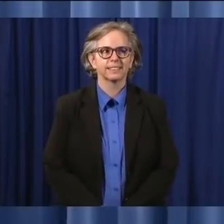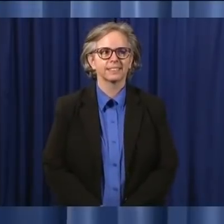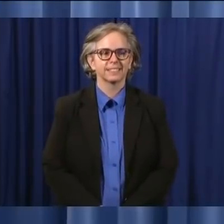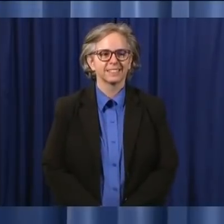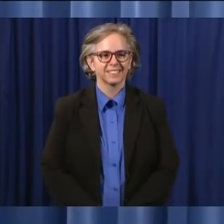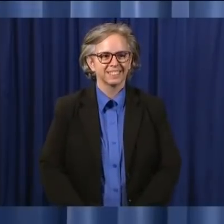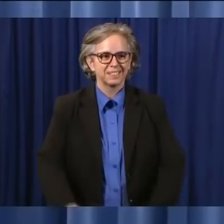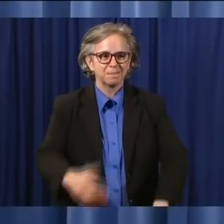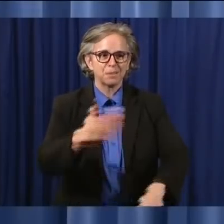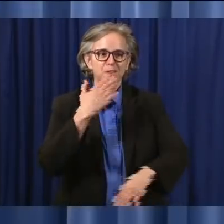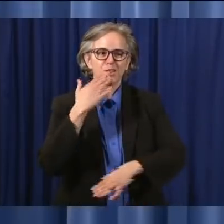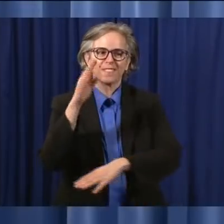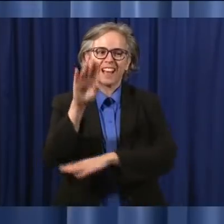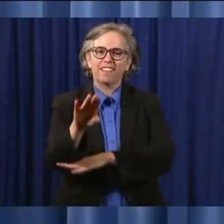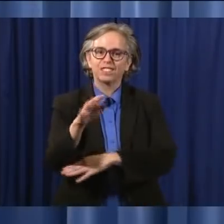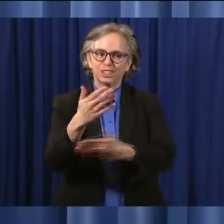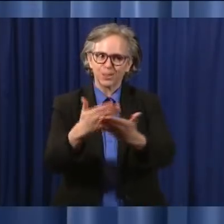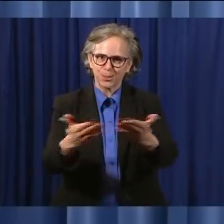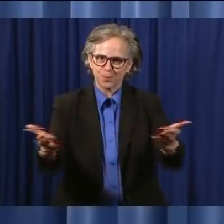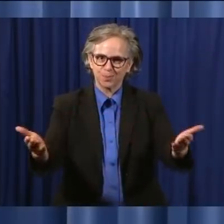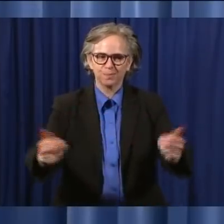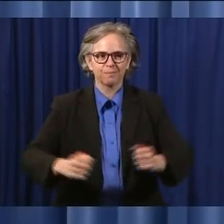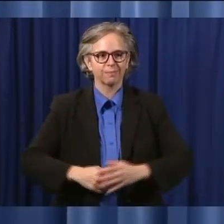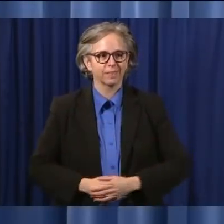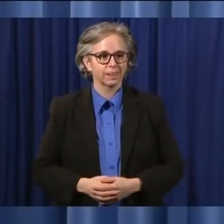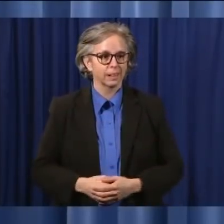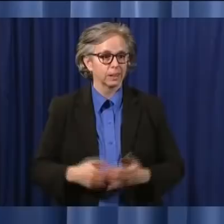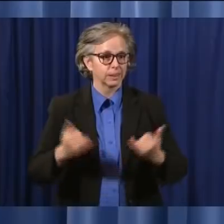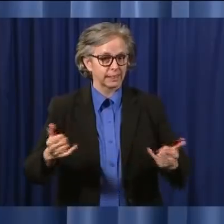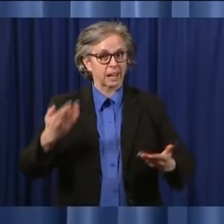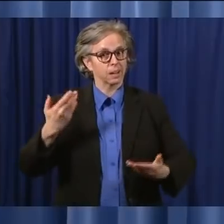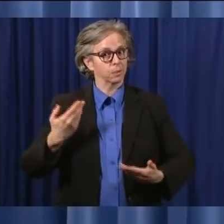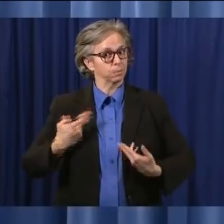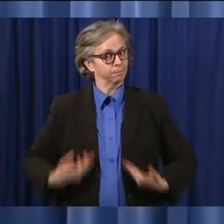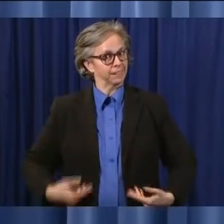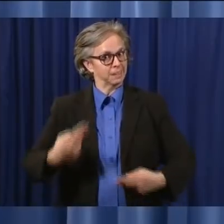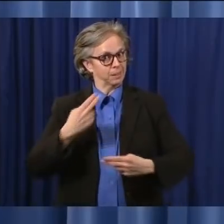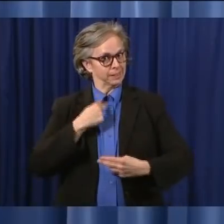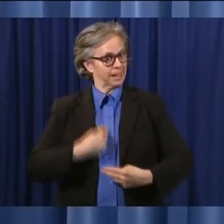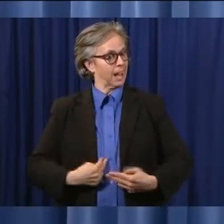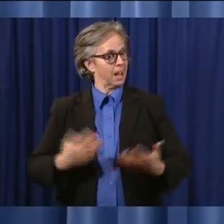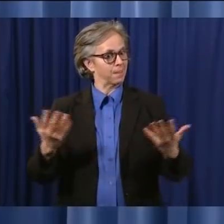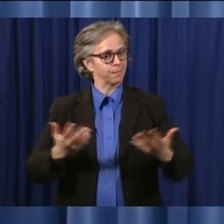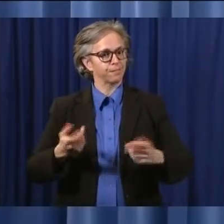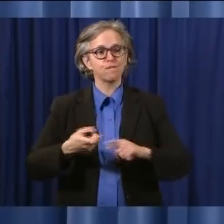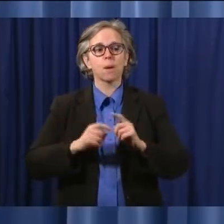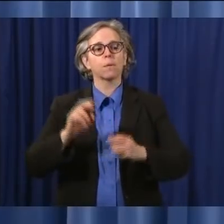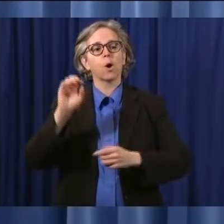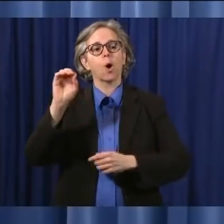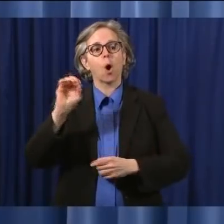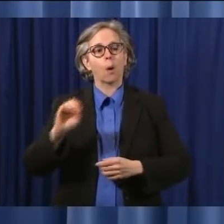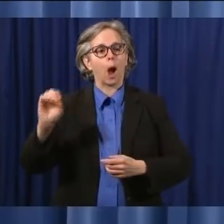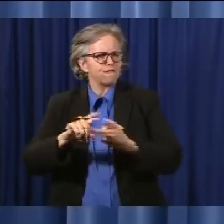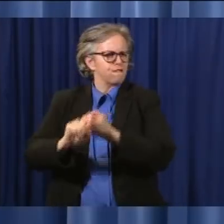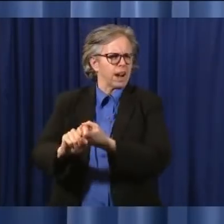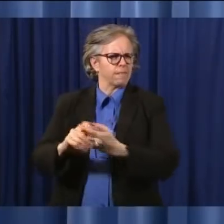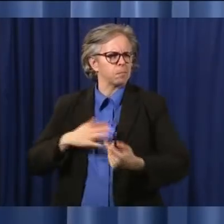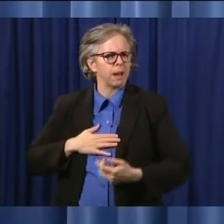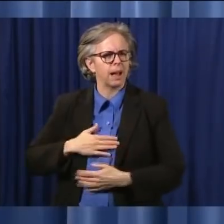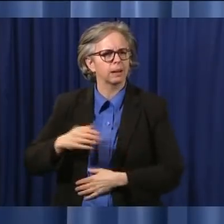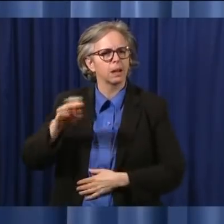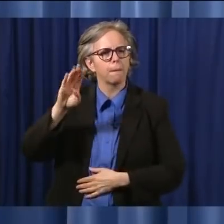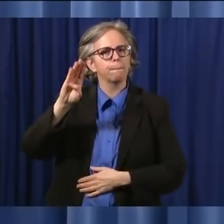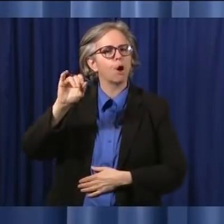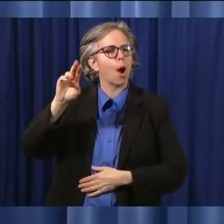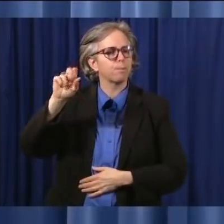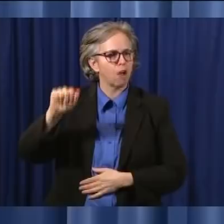Well, good afternoon, everyone. Today I'm wearing a tie from Ohio Wesleyan in Delaware, and it's her